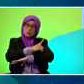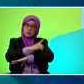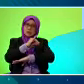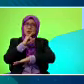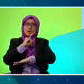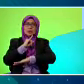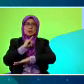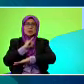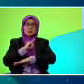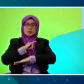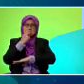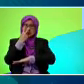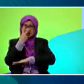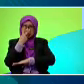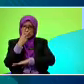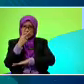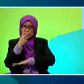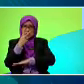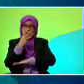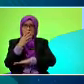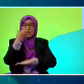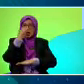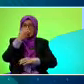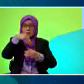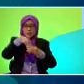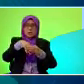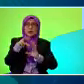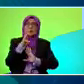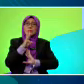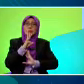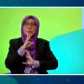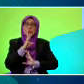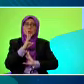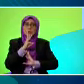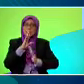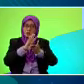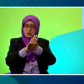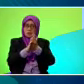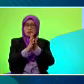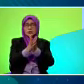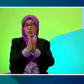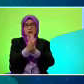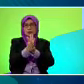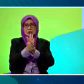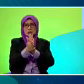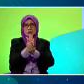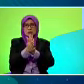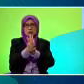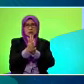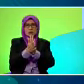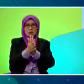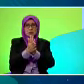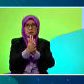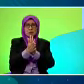that the one in water has become all